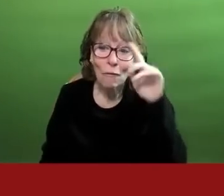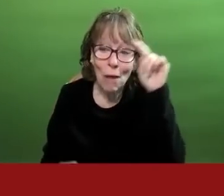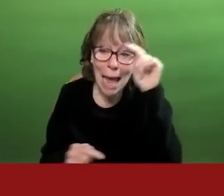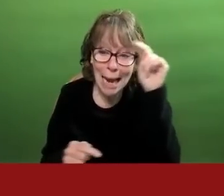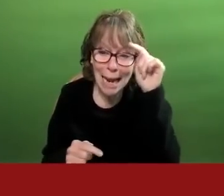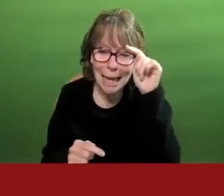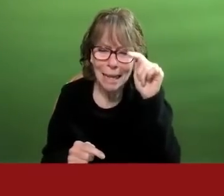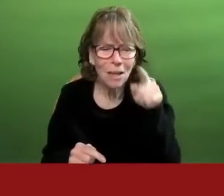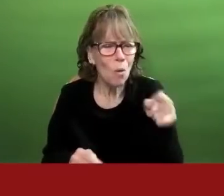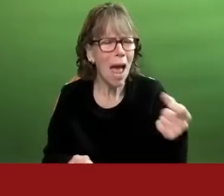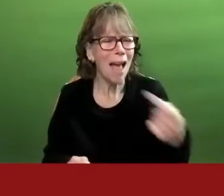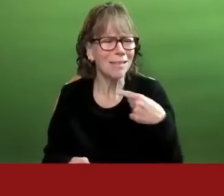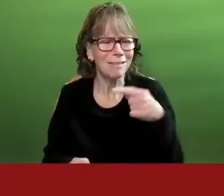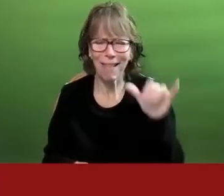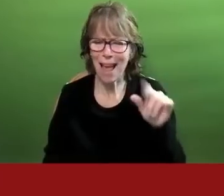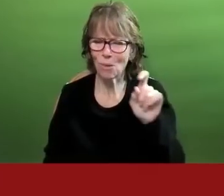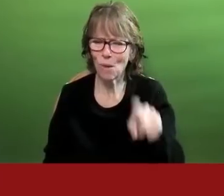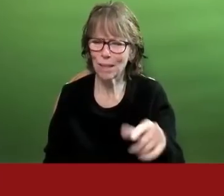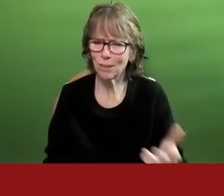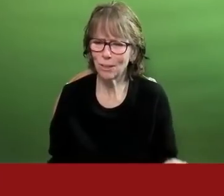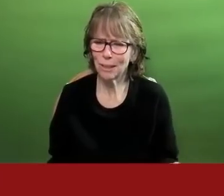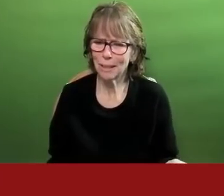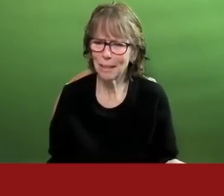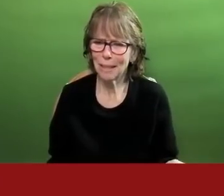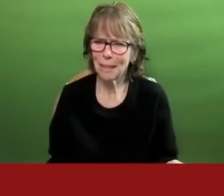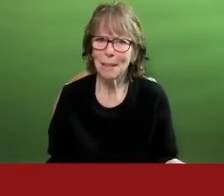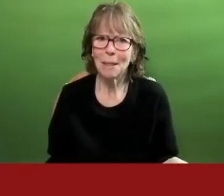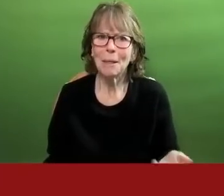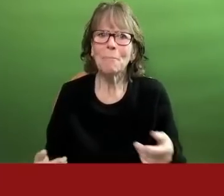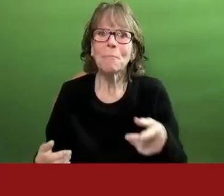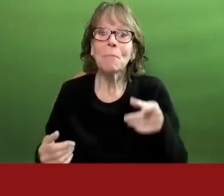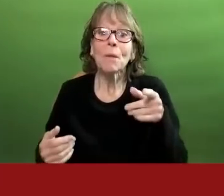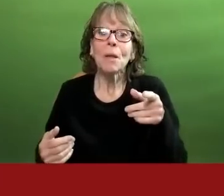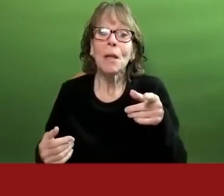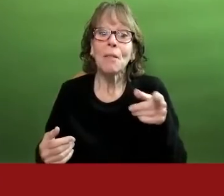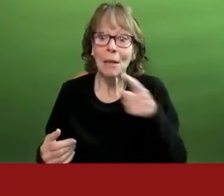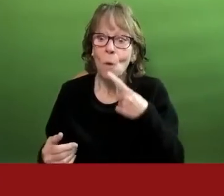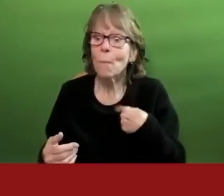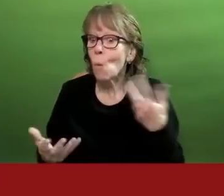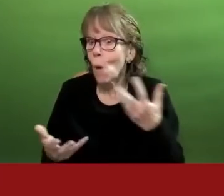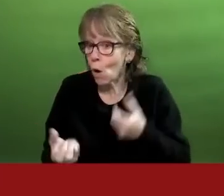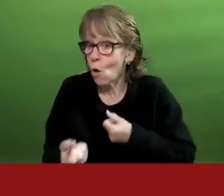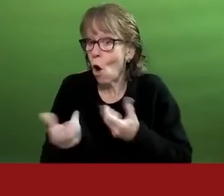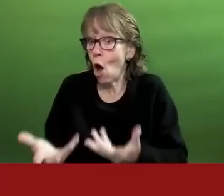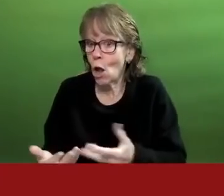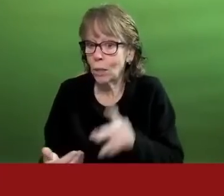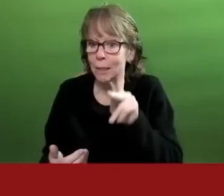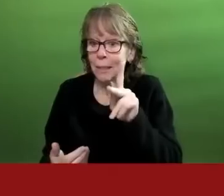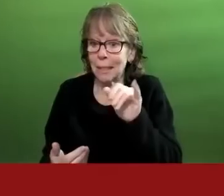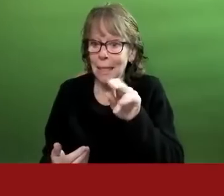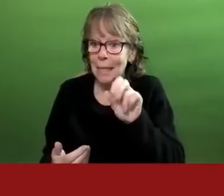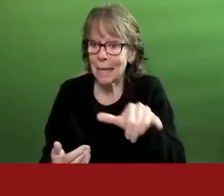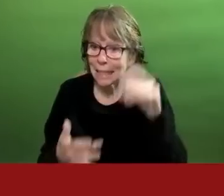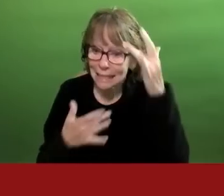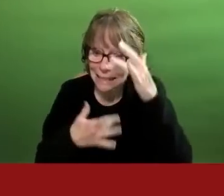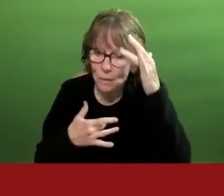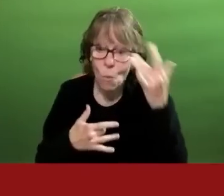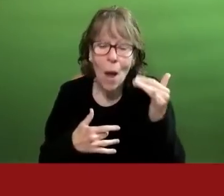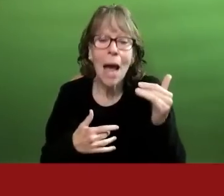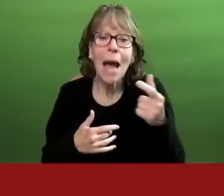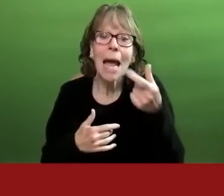I was asked by a physician how I caused my kidney disease and if it could be because gay people have